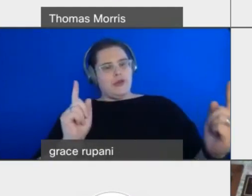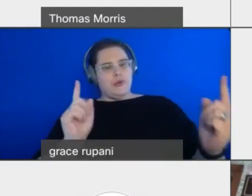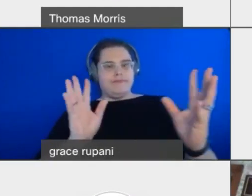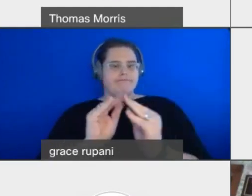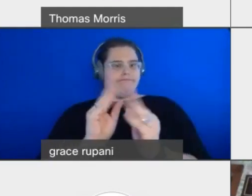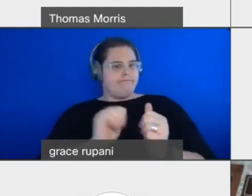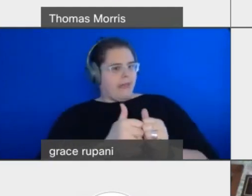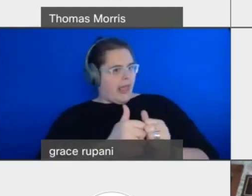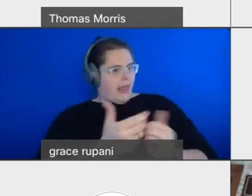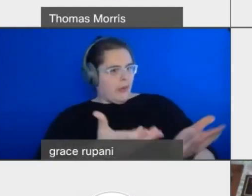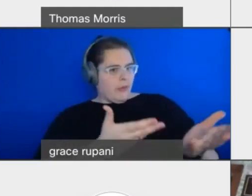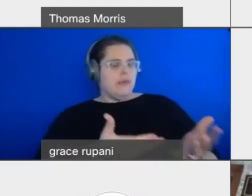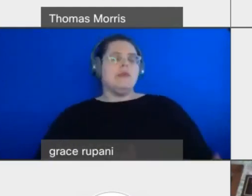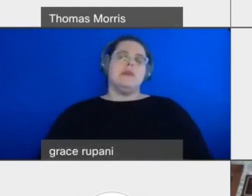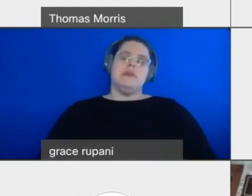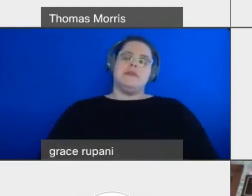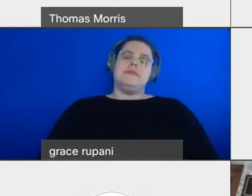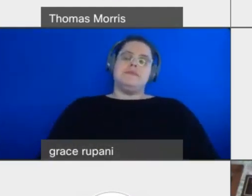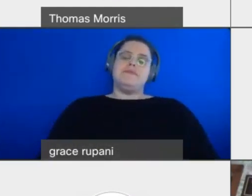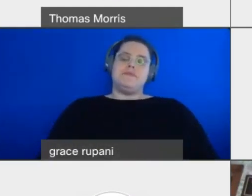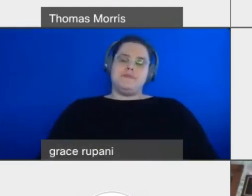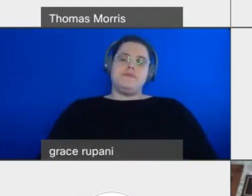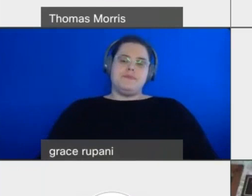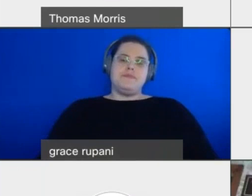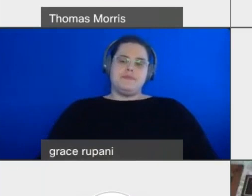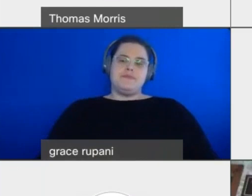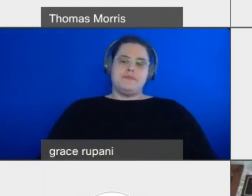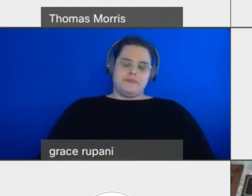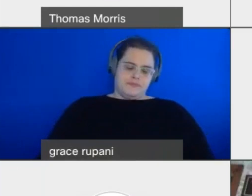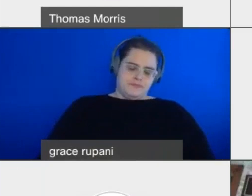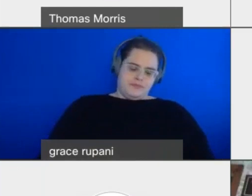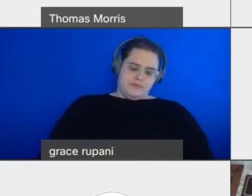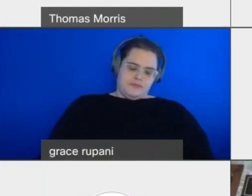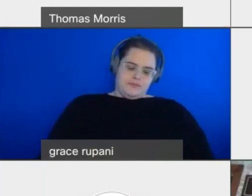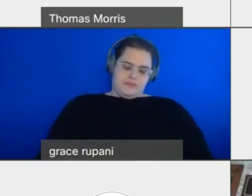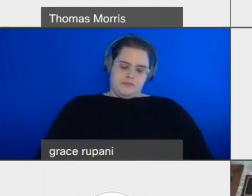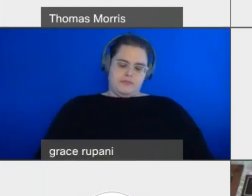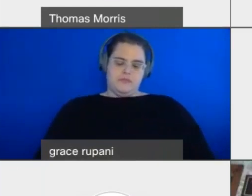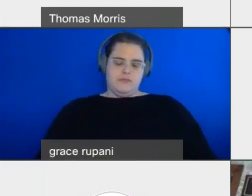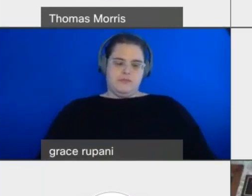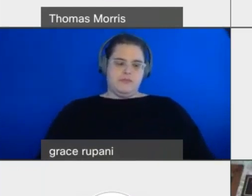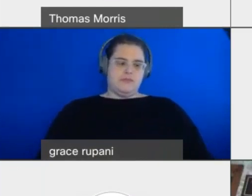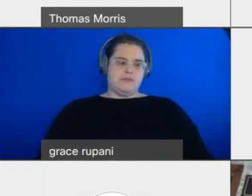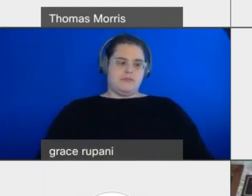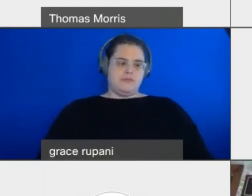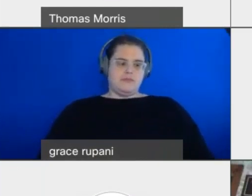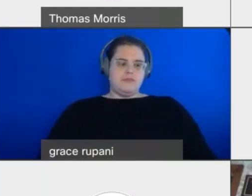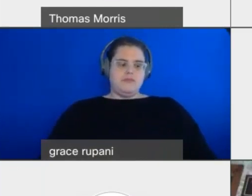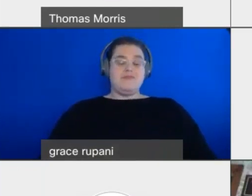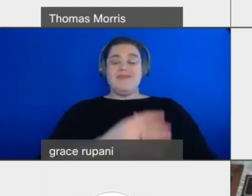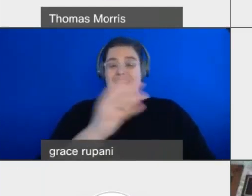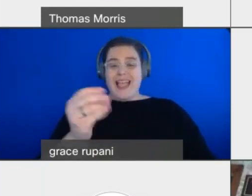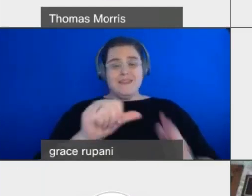here the importance of people staying in touch with their